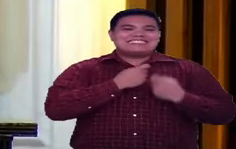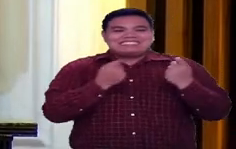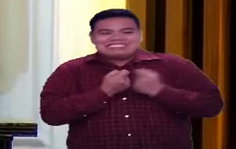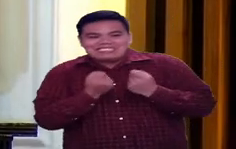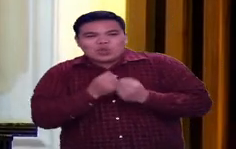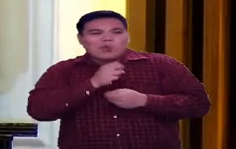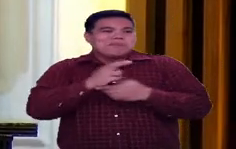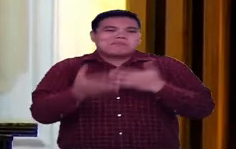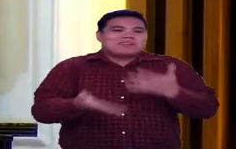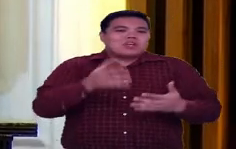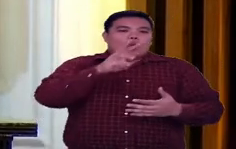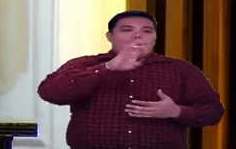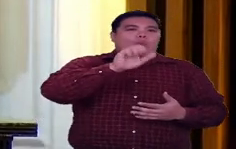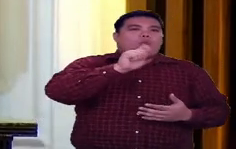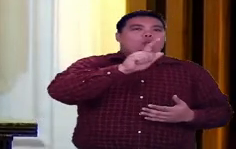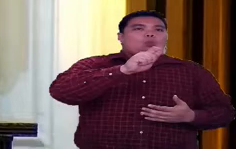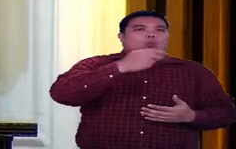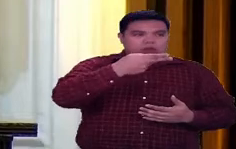wealth.